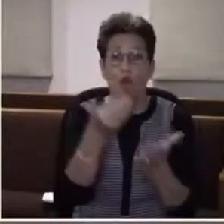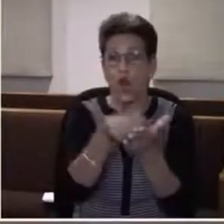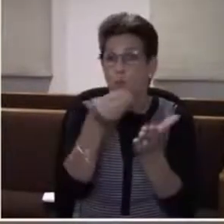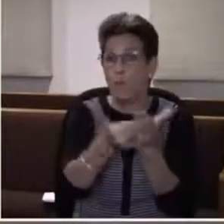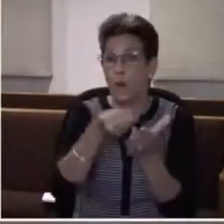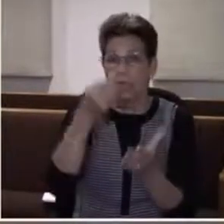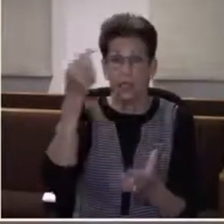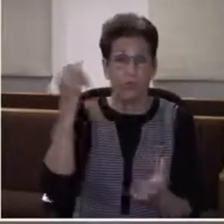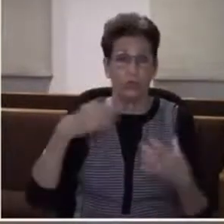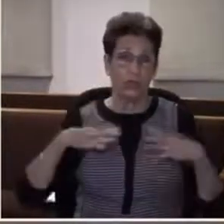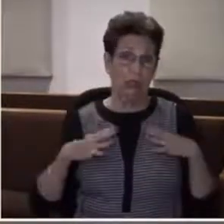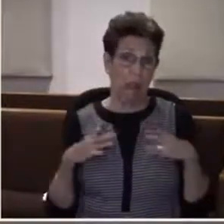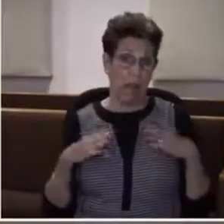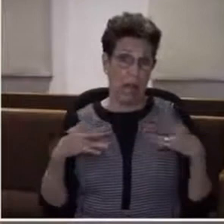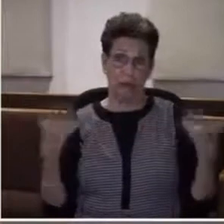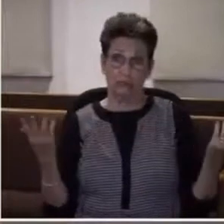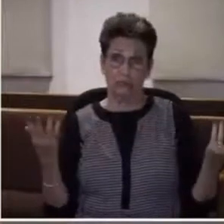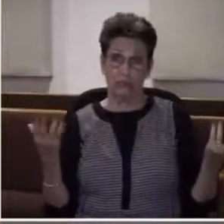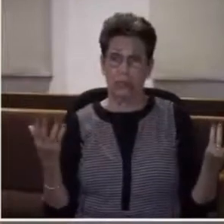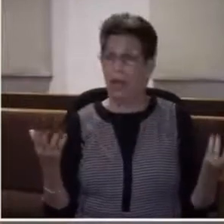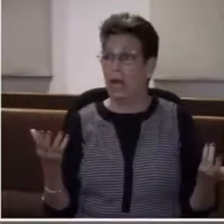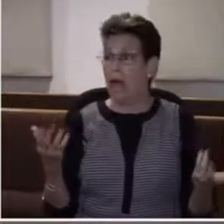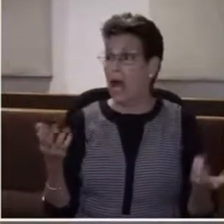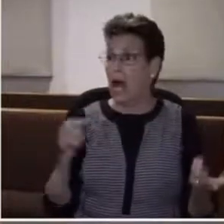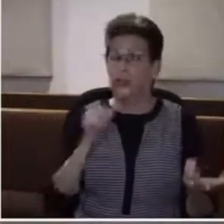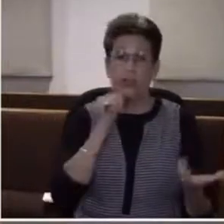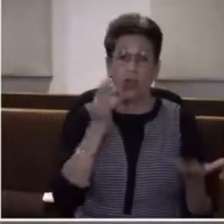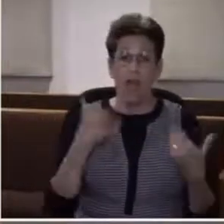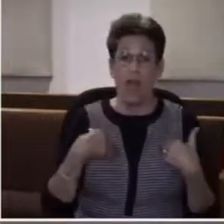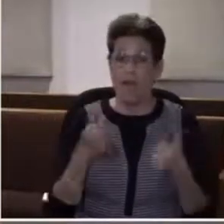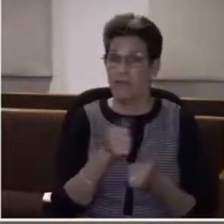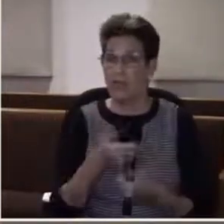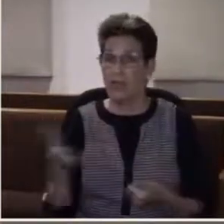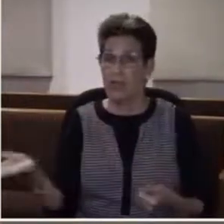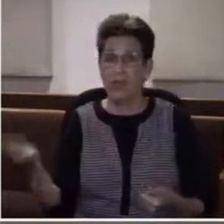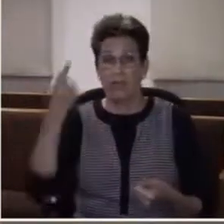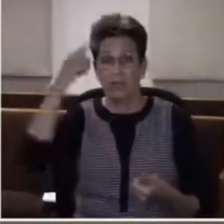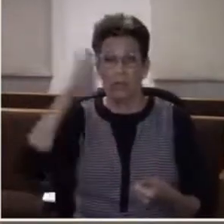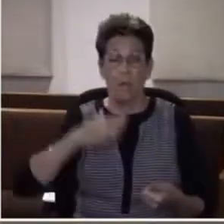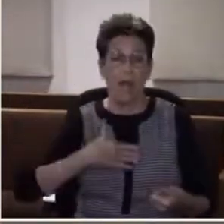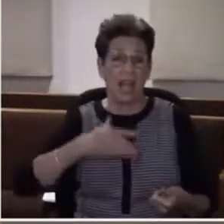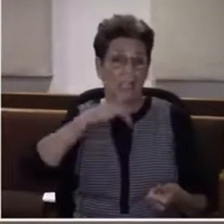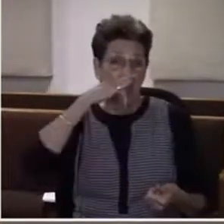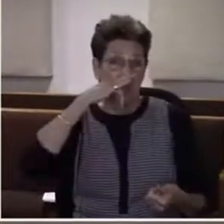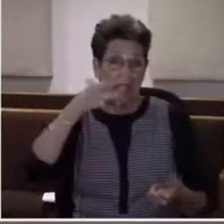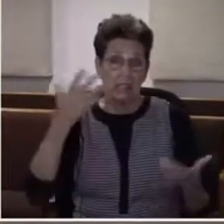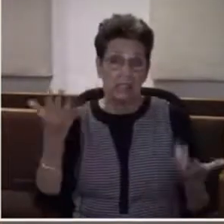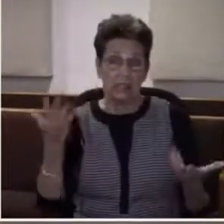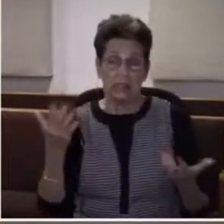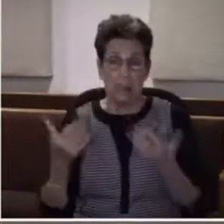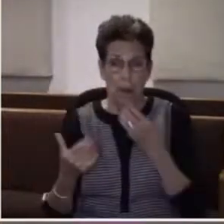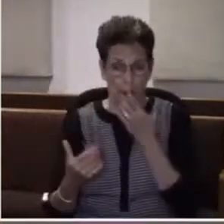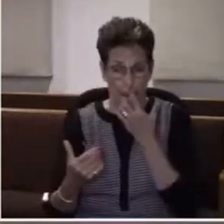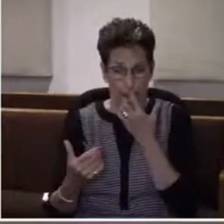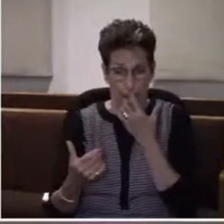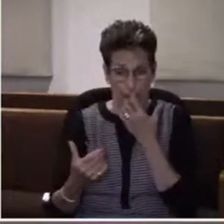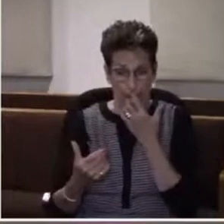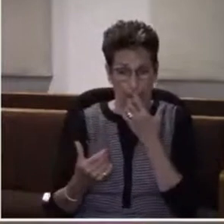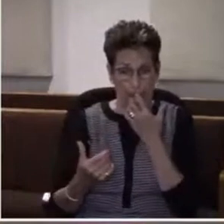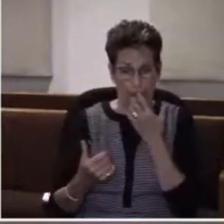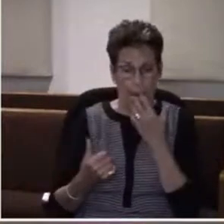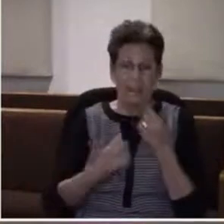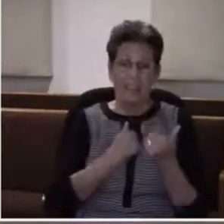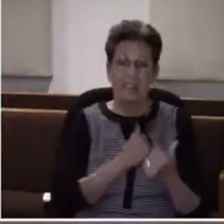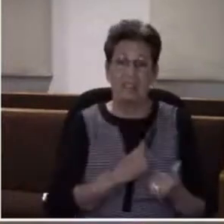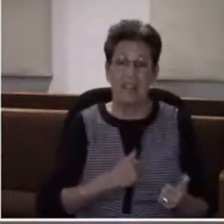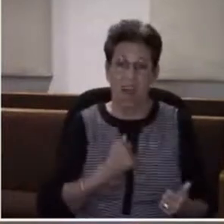have the ability to provide. I don't have anything for my children. Tragedy and poverty, both